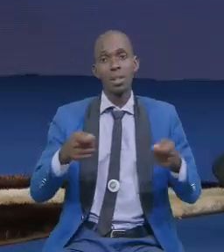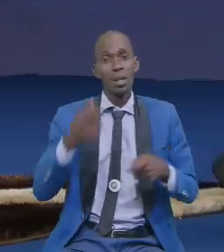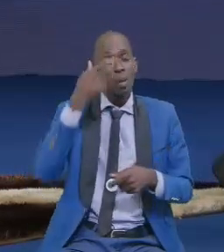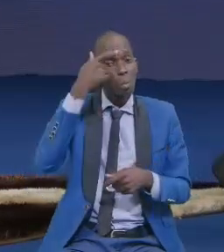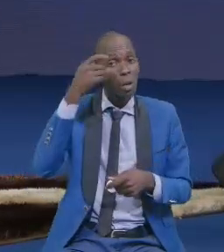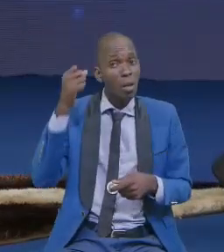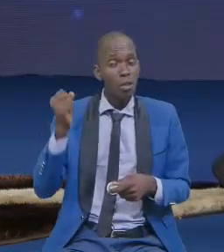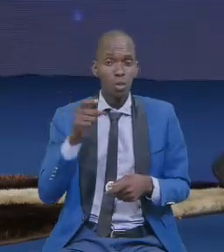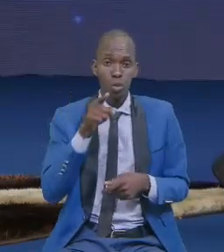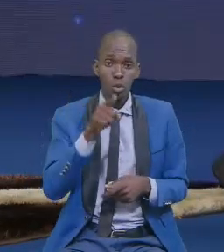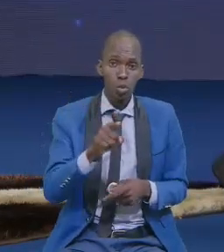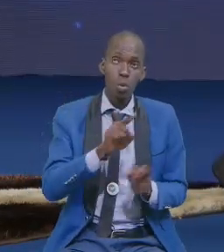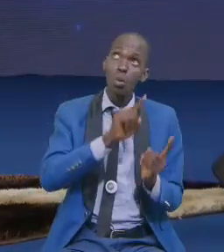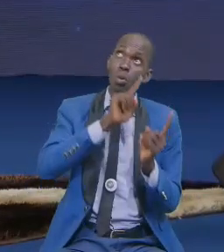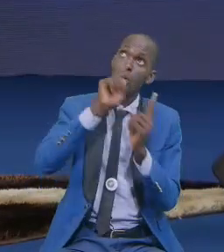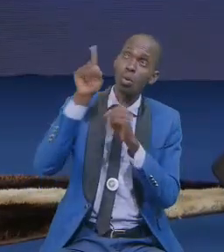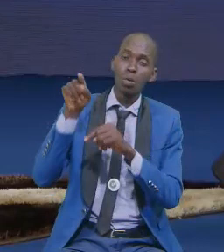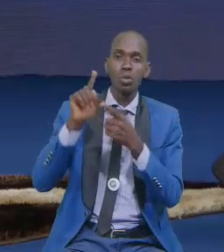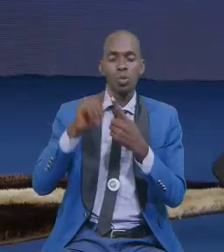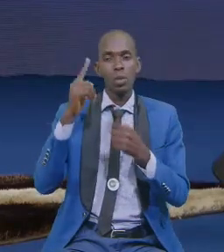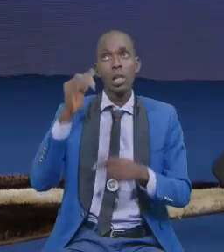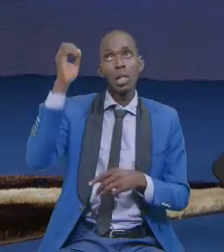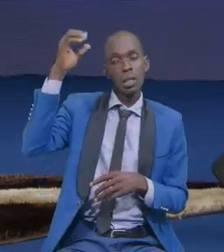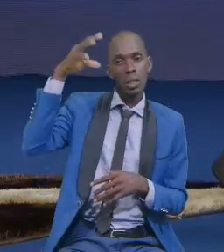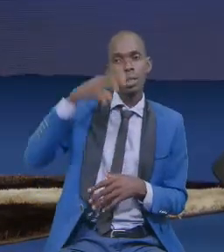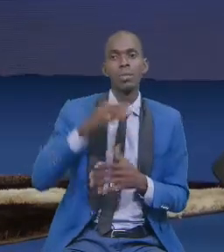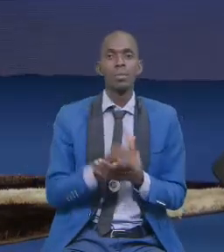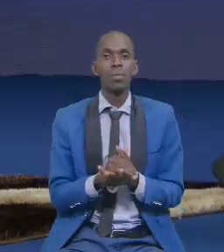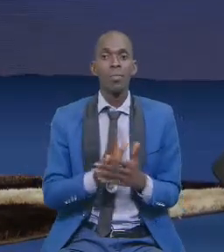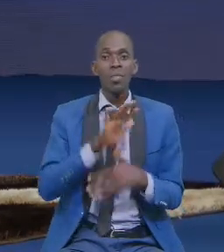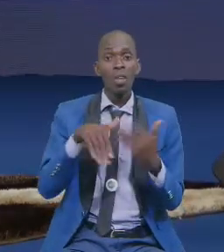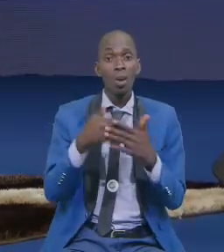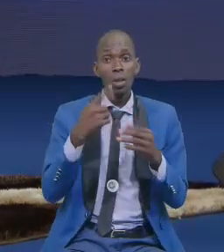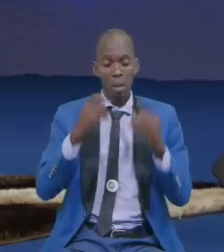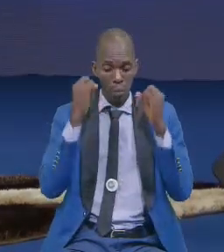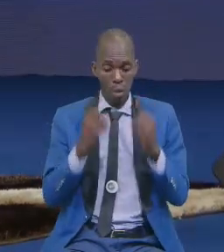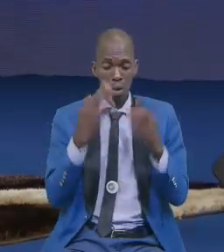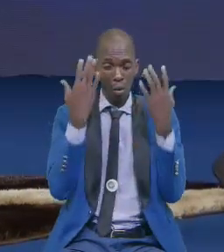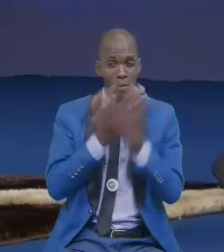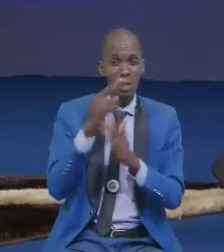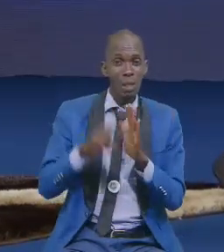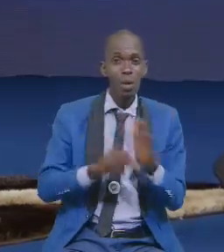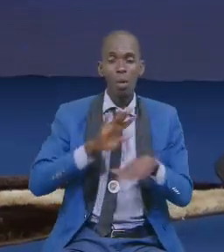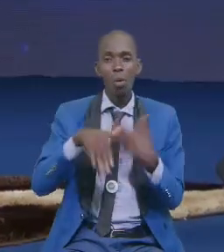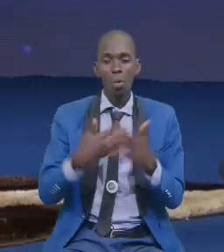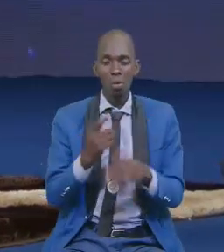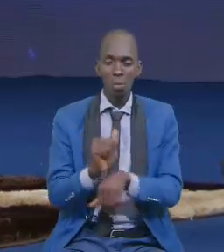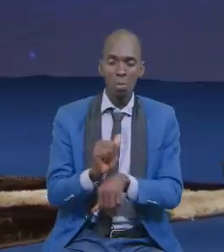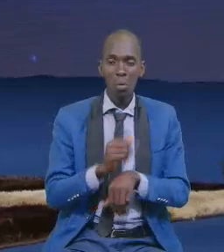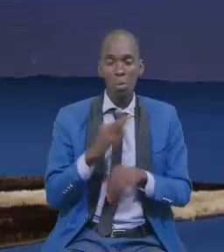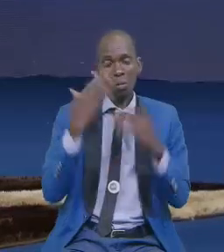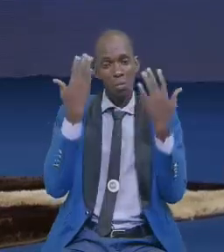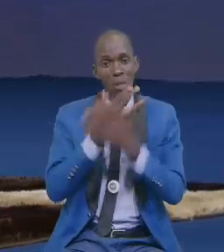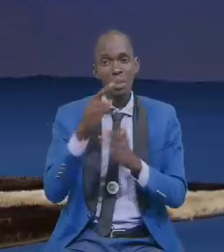you come to the light, all the powers of darkness and all the activities of darkness, they